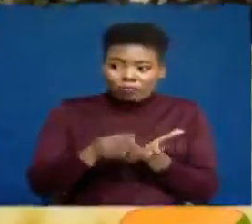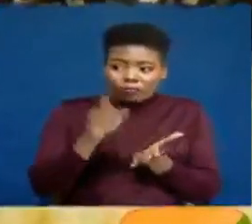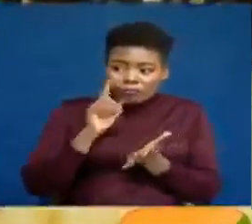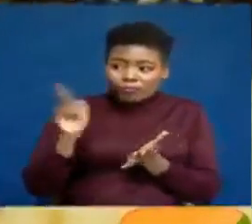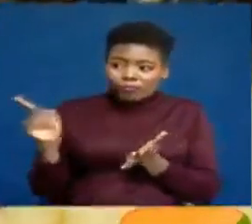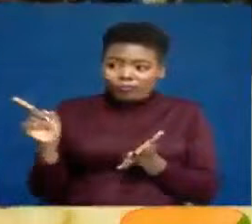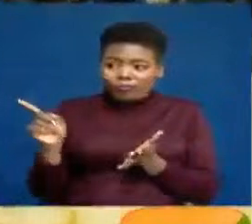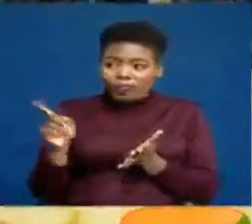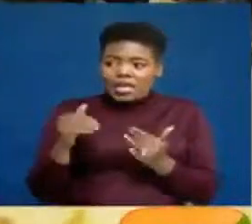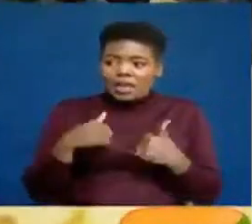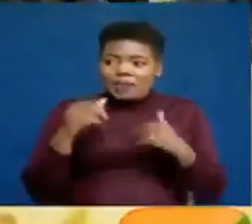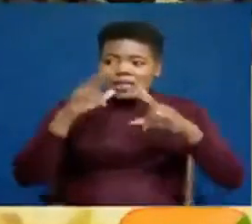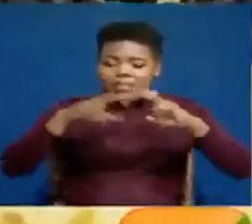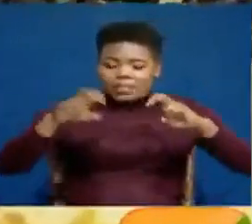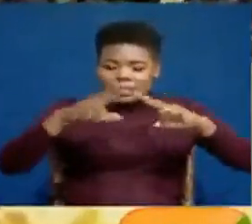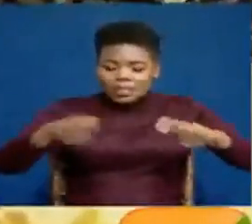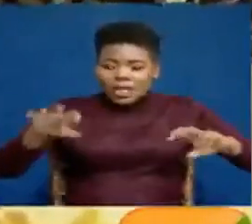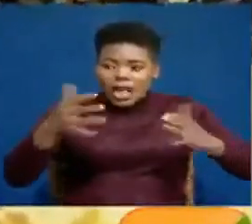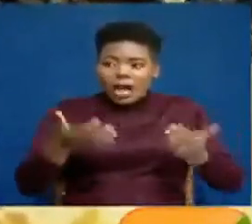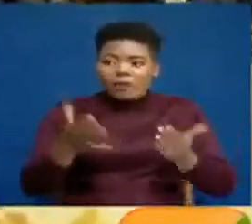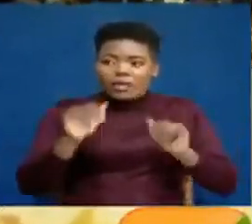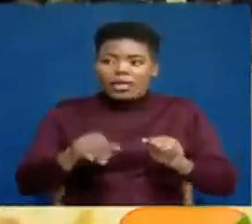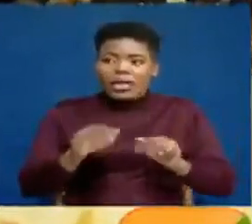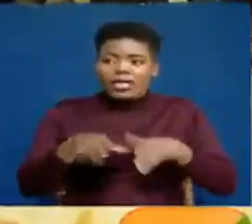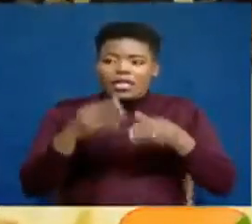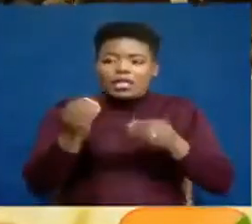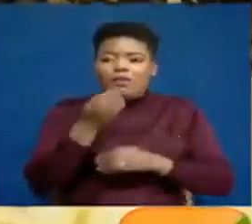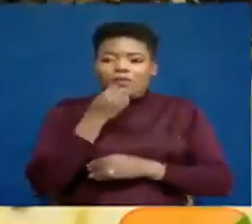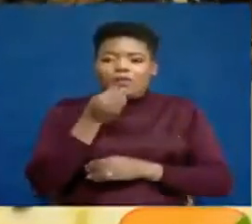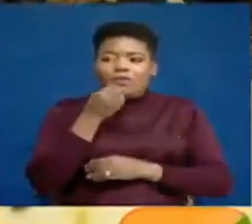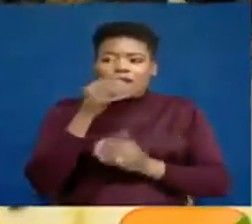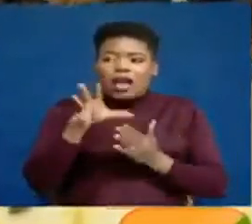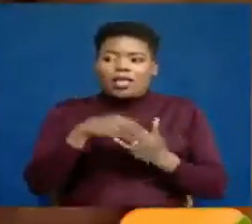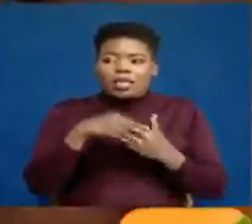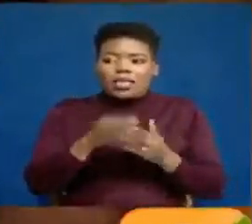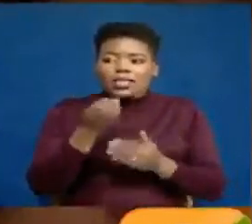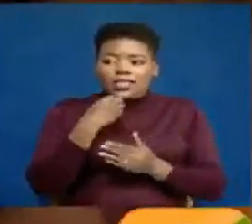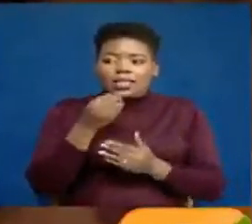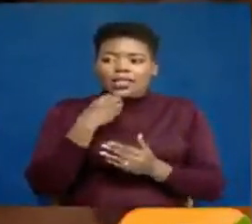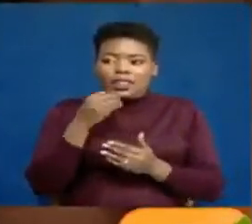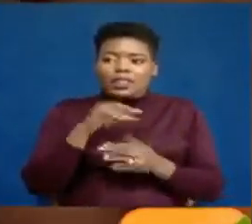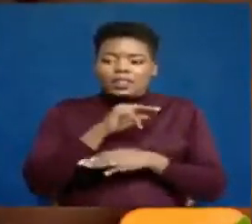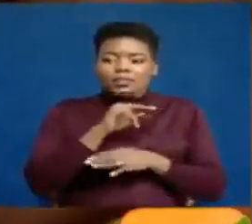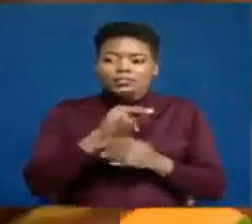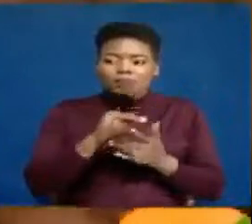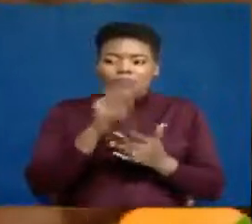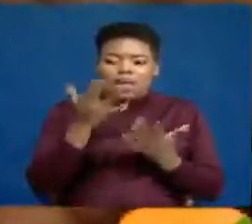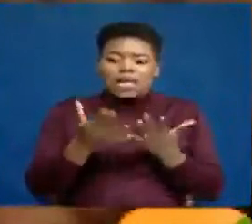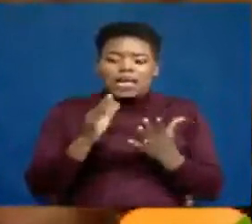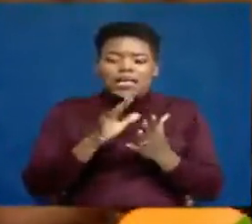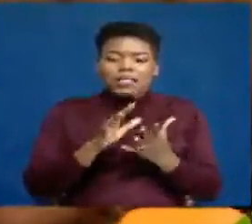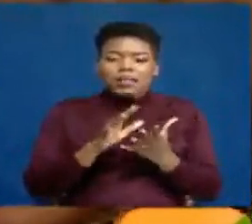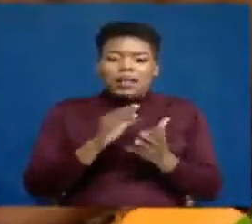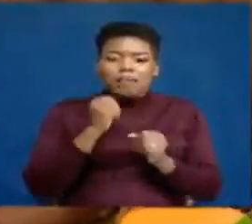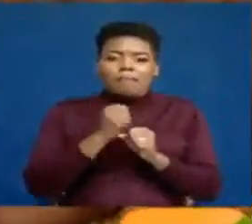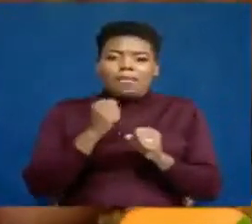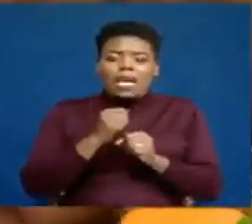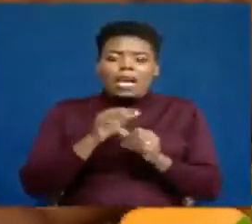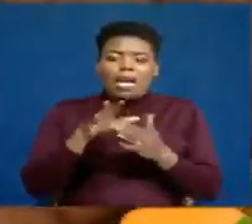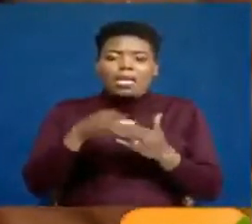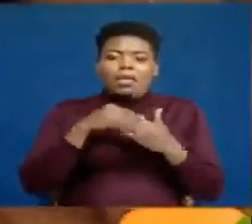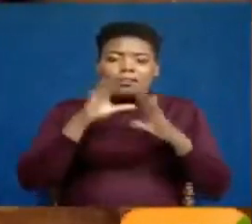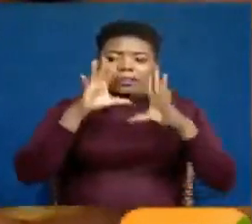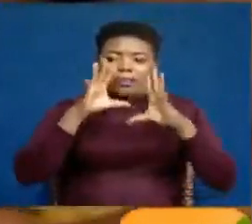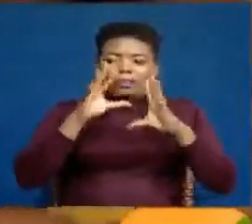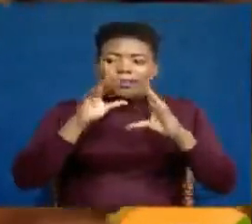She has been exploring how they can degrade plastic and how their natural enzymes might be the catalyst for a sustainable circular economy.